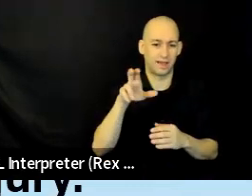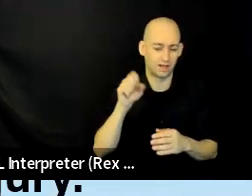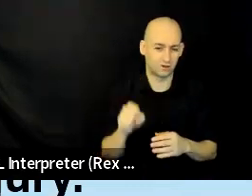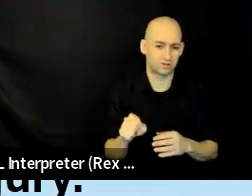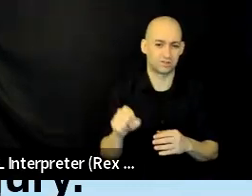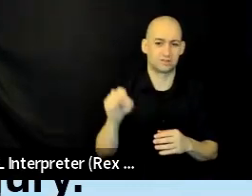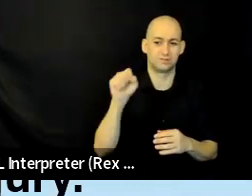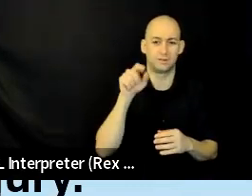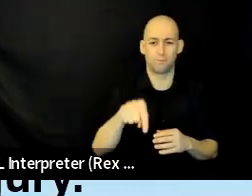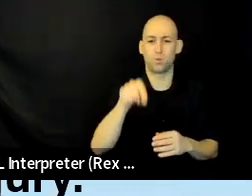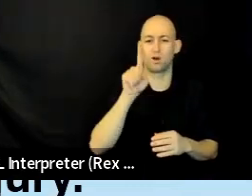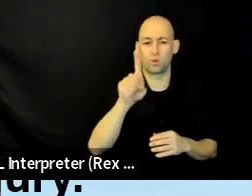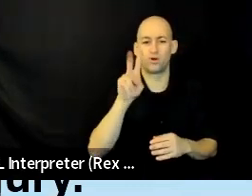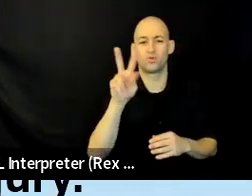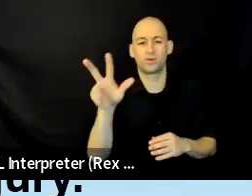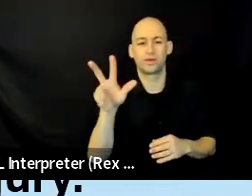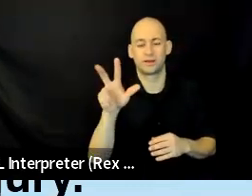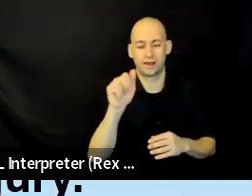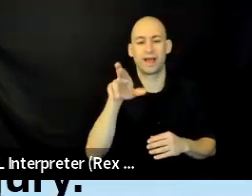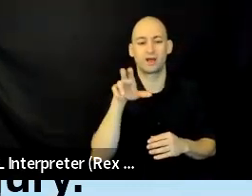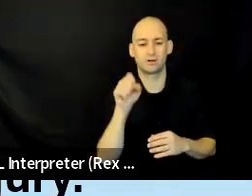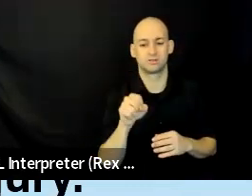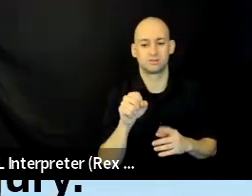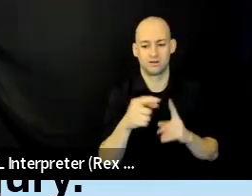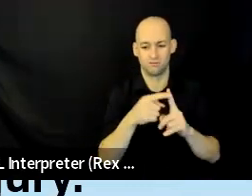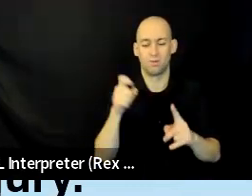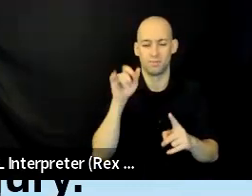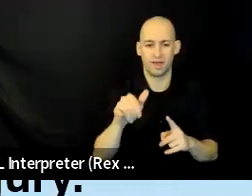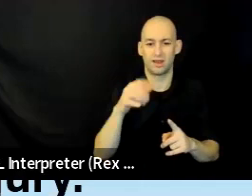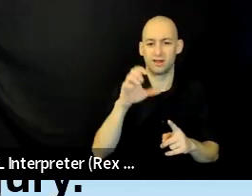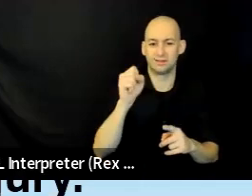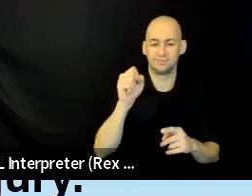San Paso truck stop parcel. Next.